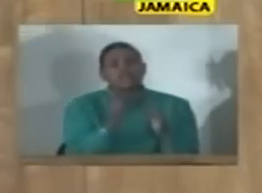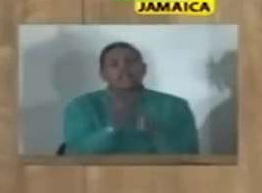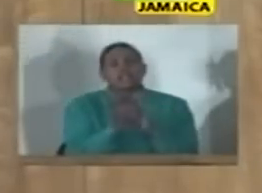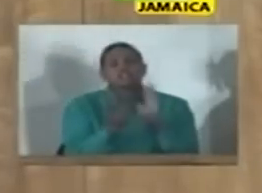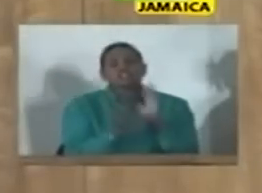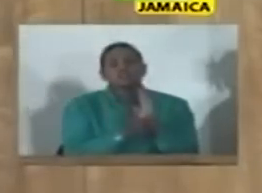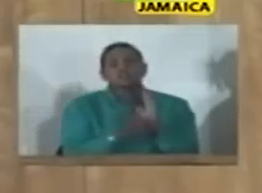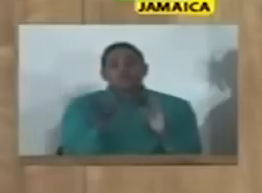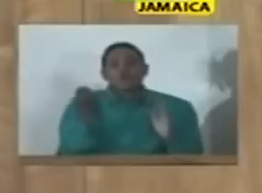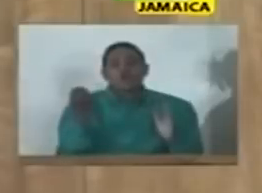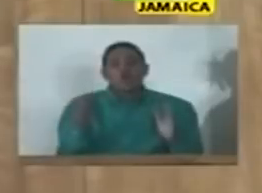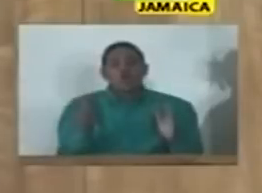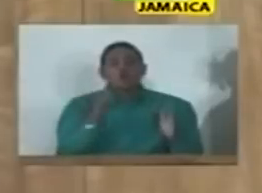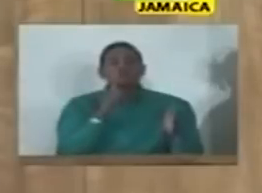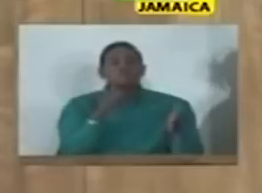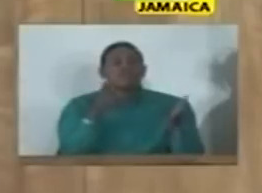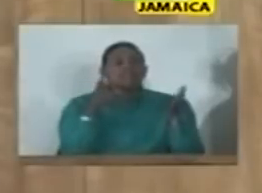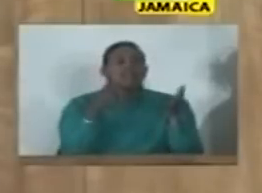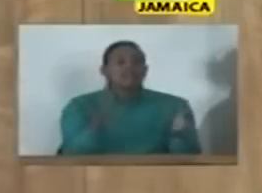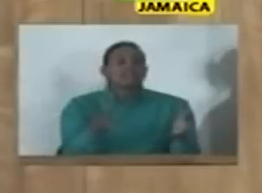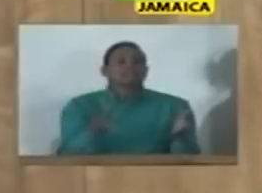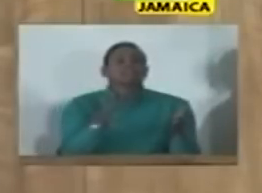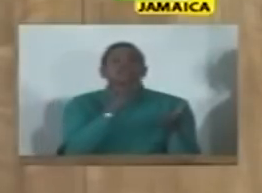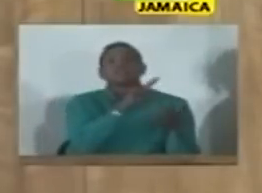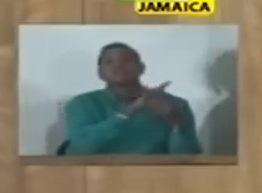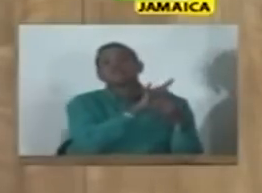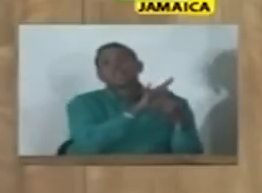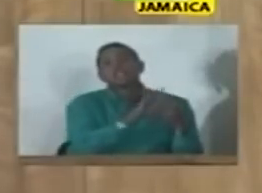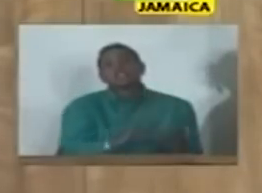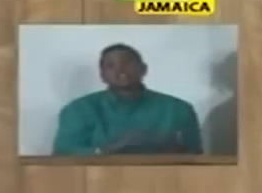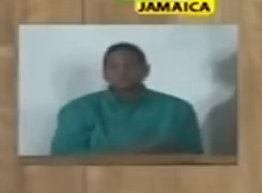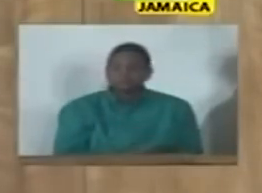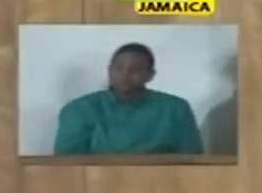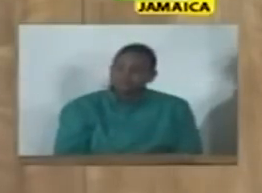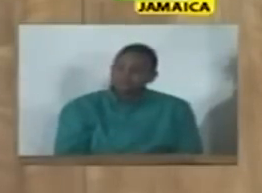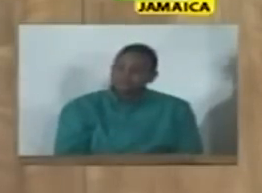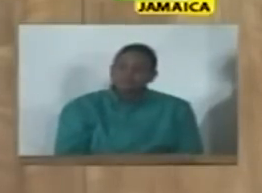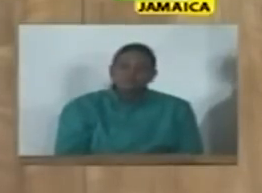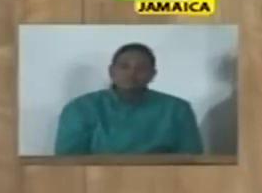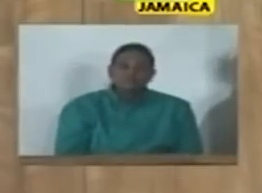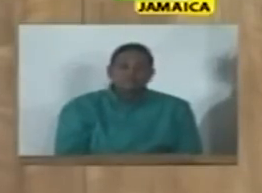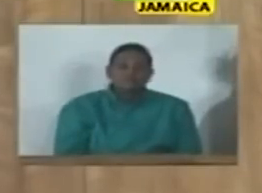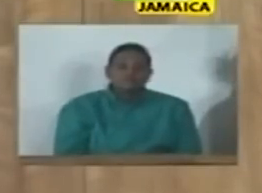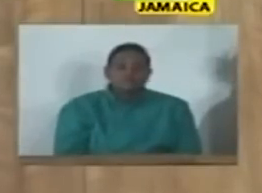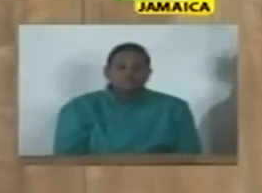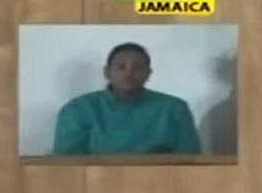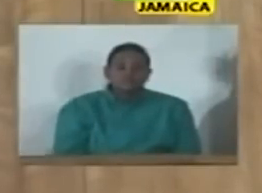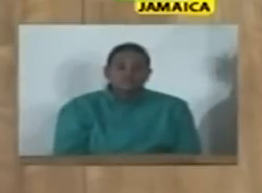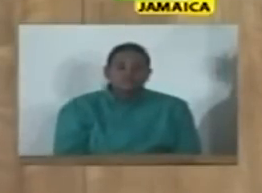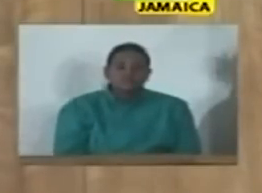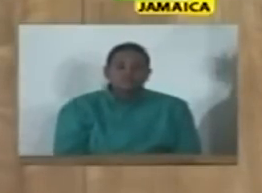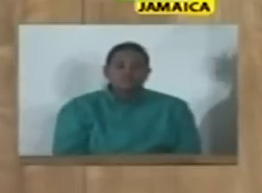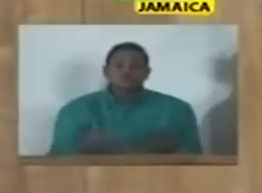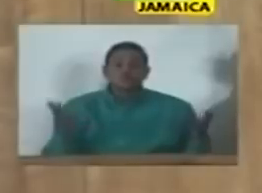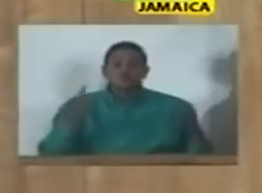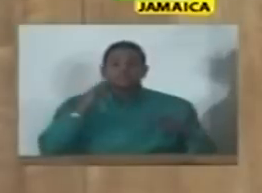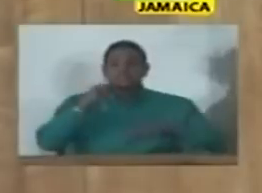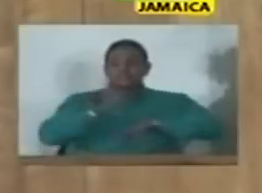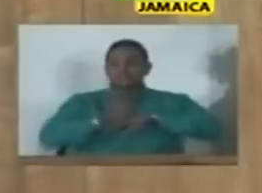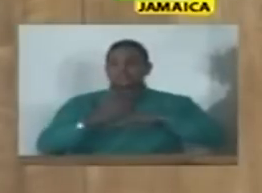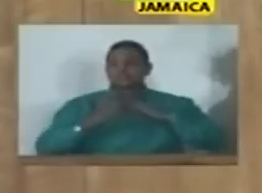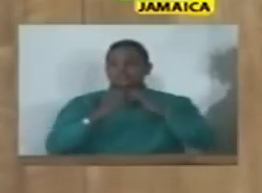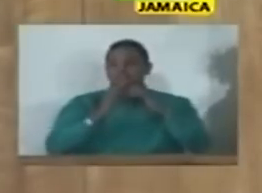legitimacy, or existence of the relationship. What is this introducing in our